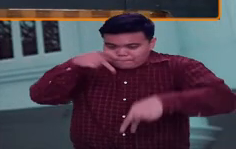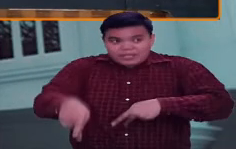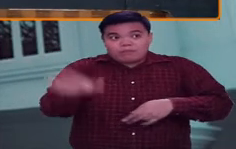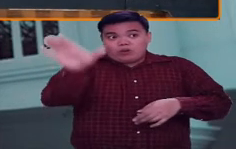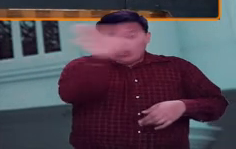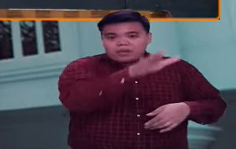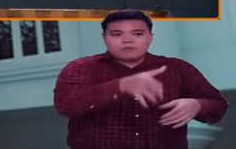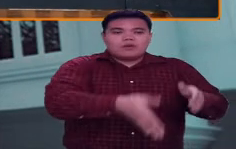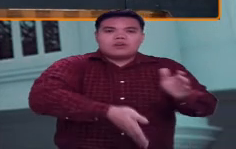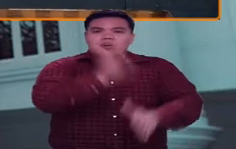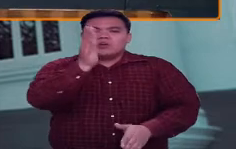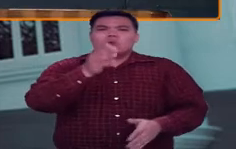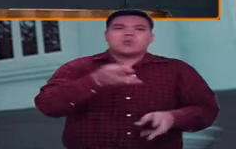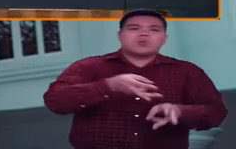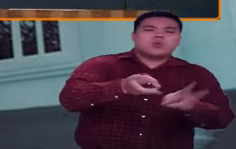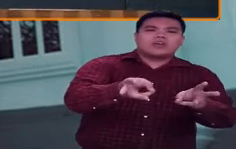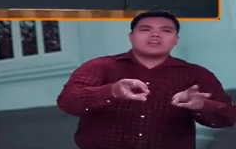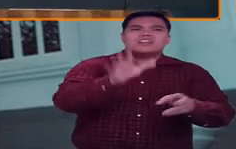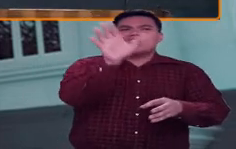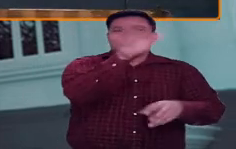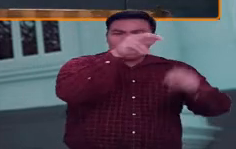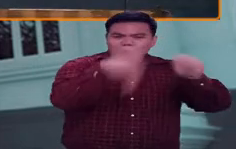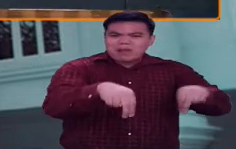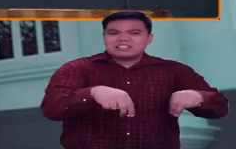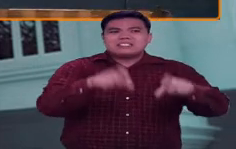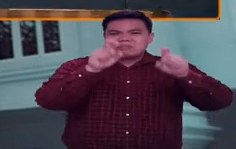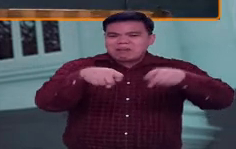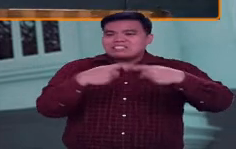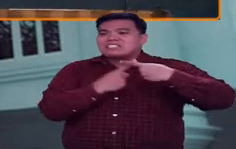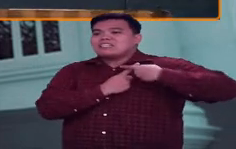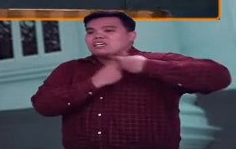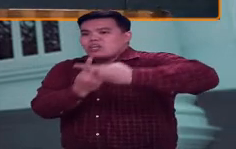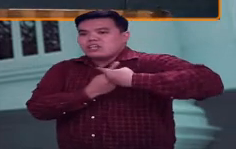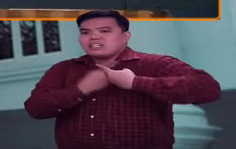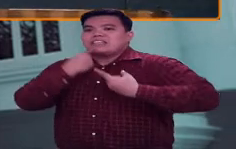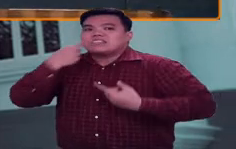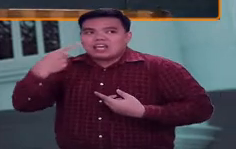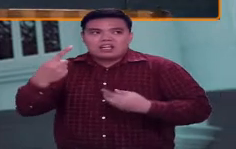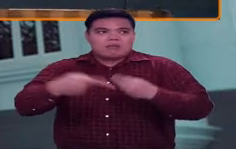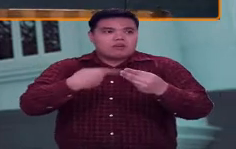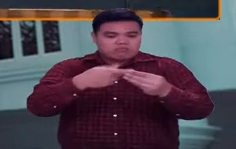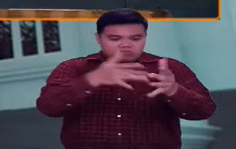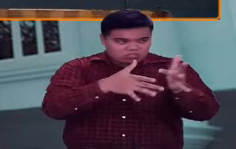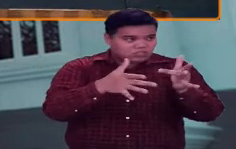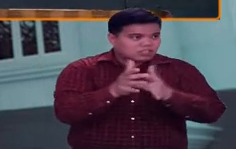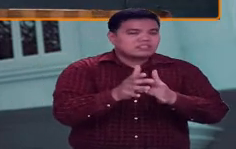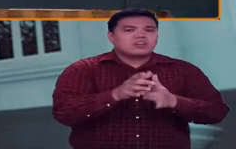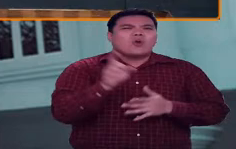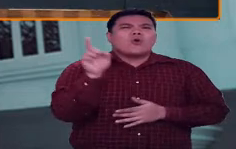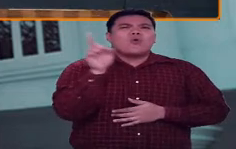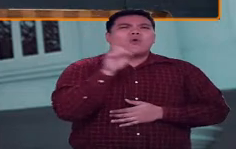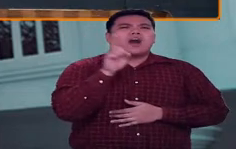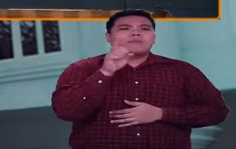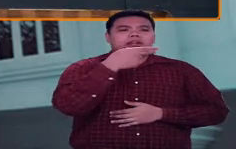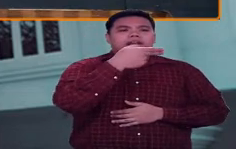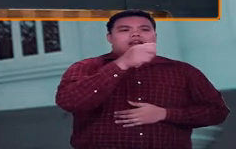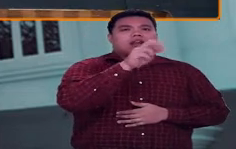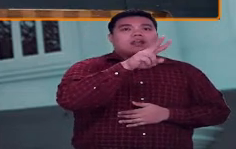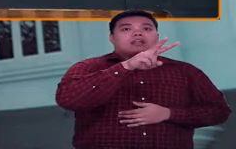of your way that you need to go and tell about Jesus? So then what is the